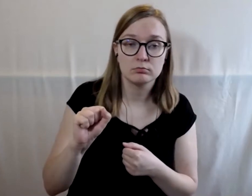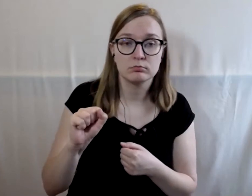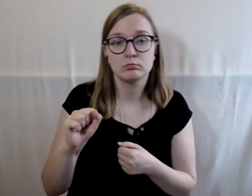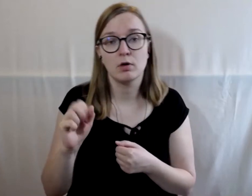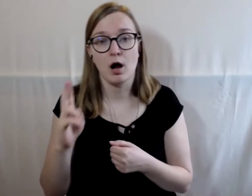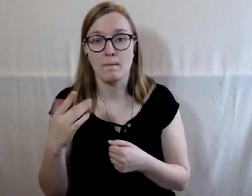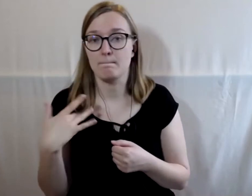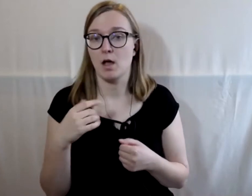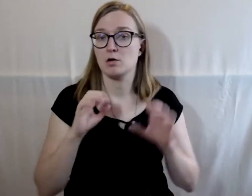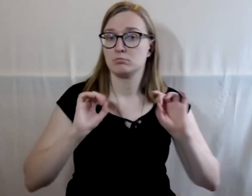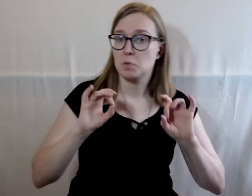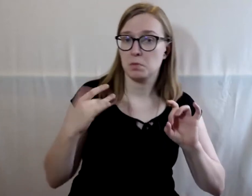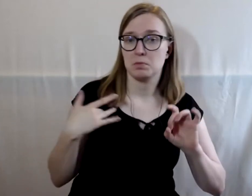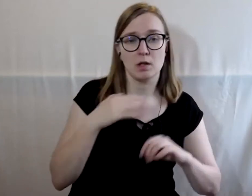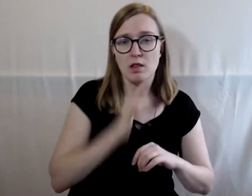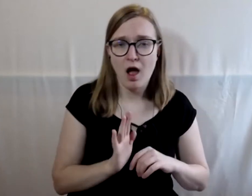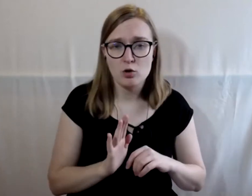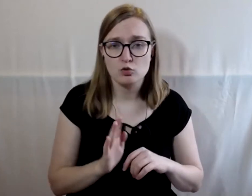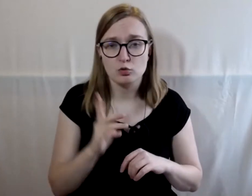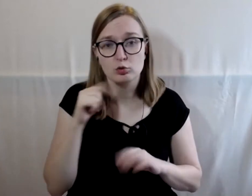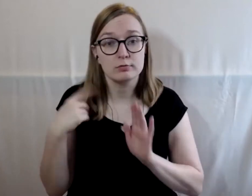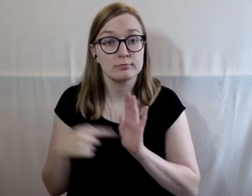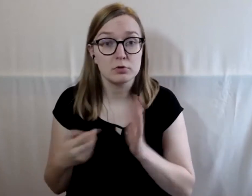clarifications that people need.